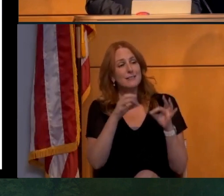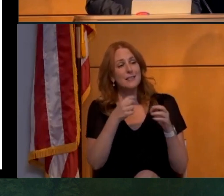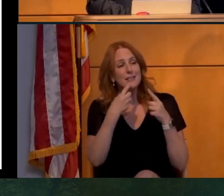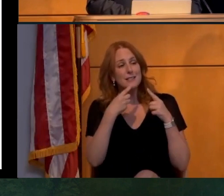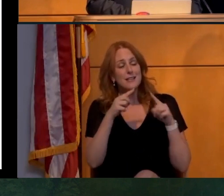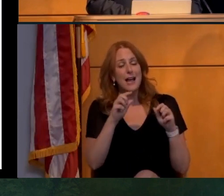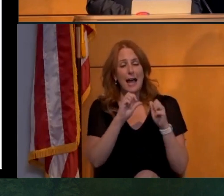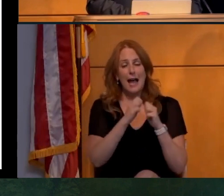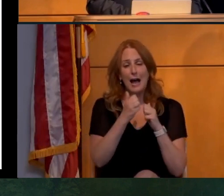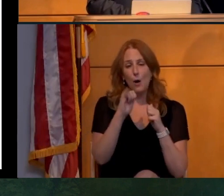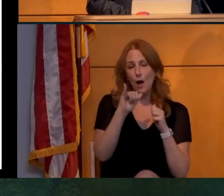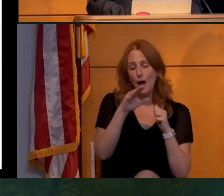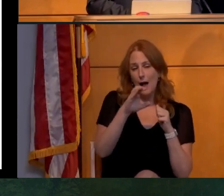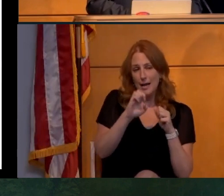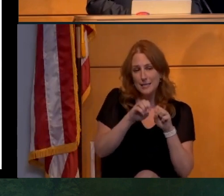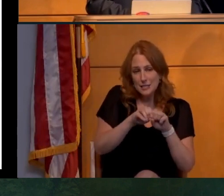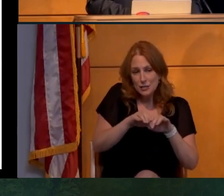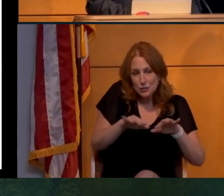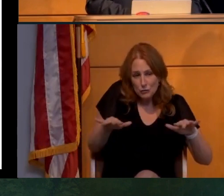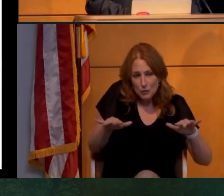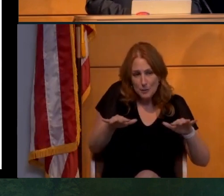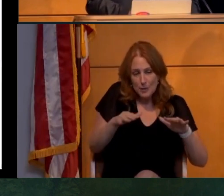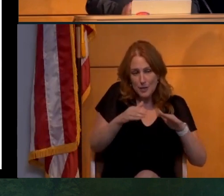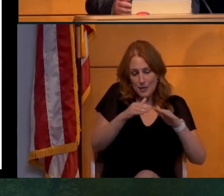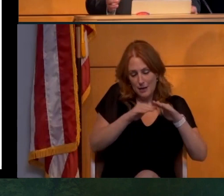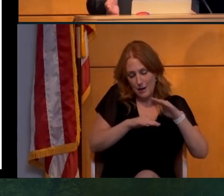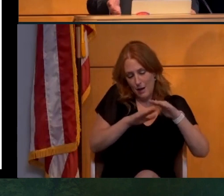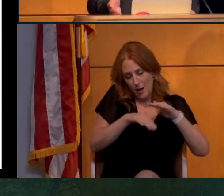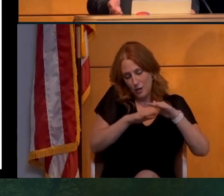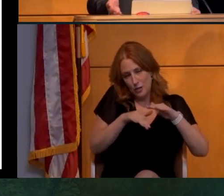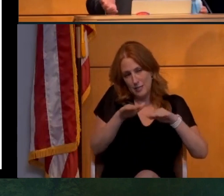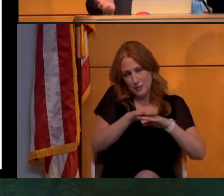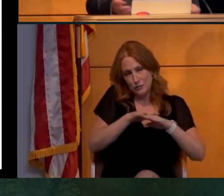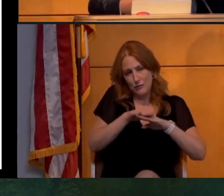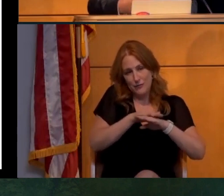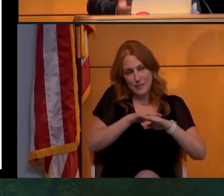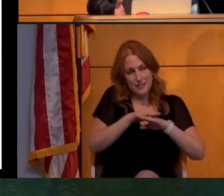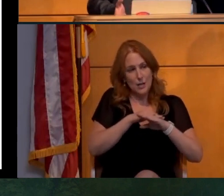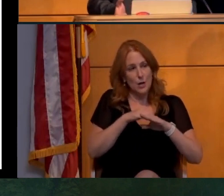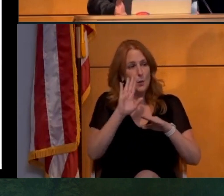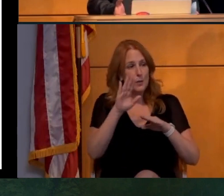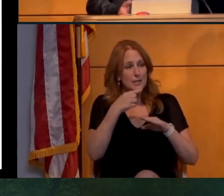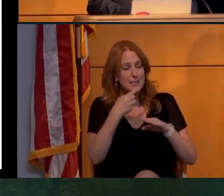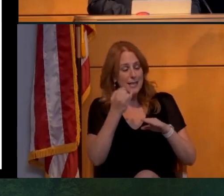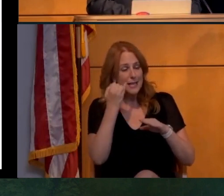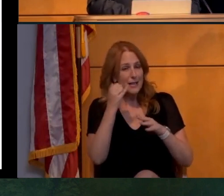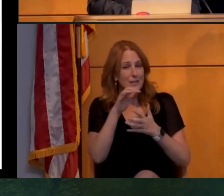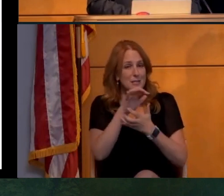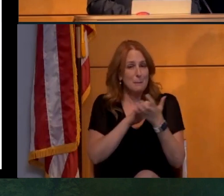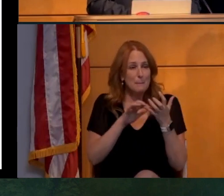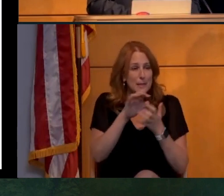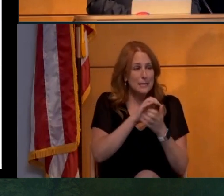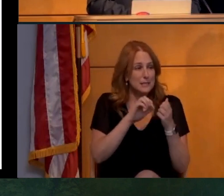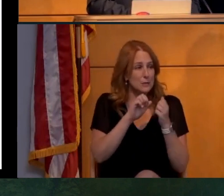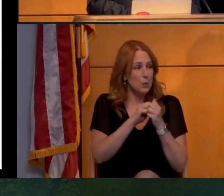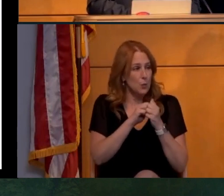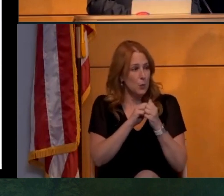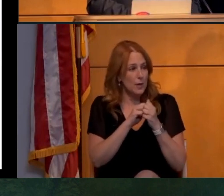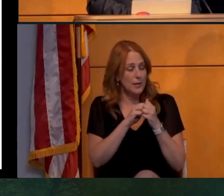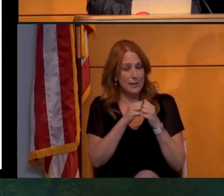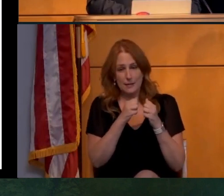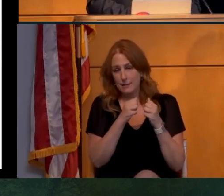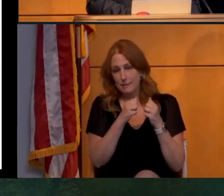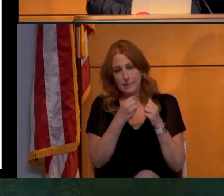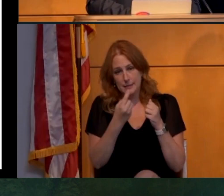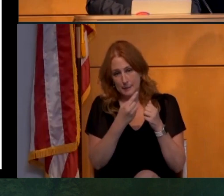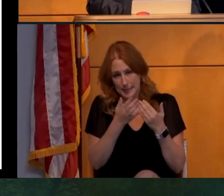is distributed in a subsurface. It will tell you whether ice is mixed with regolith, so it's really easy to excavate,